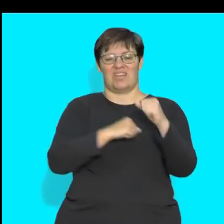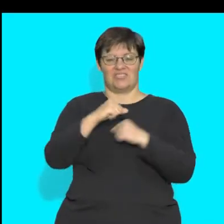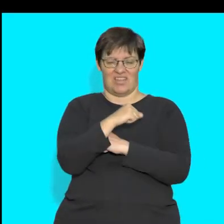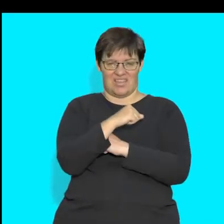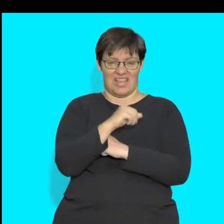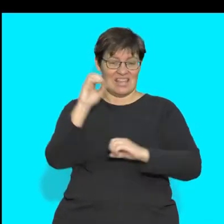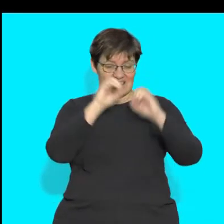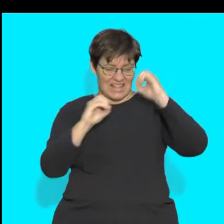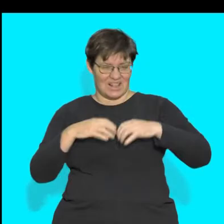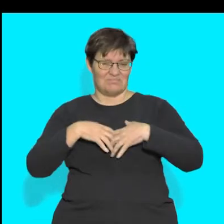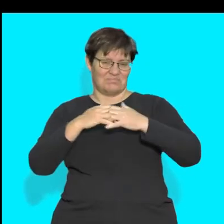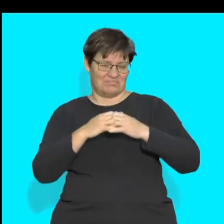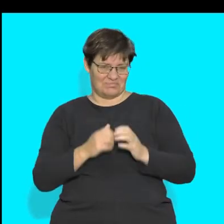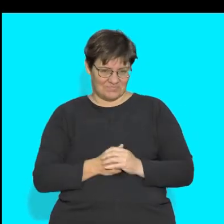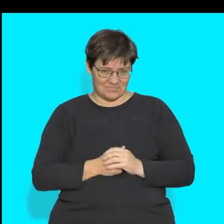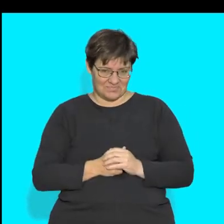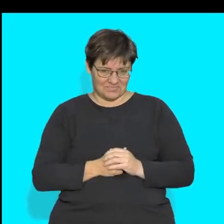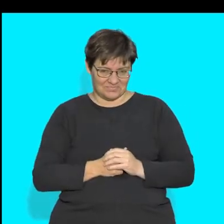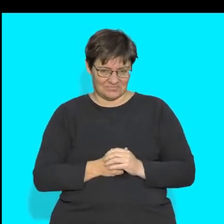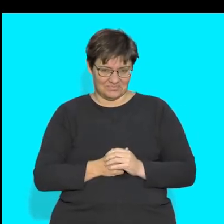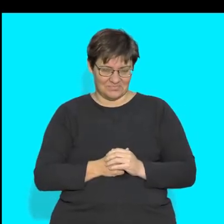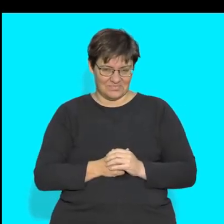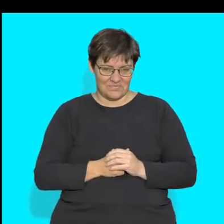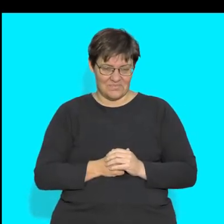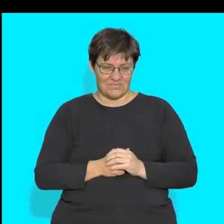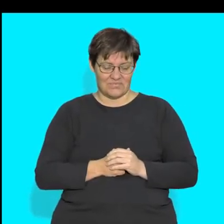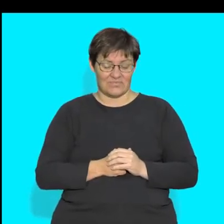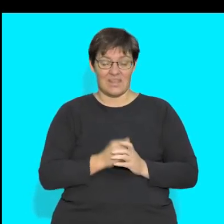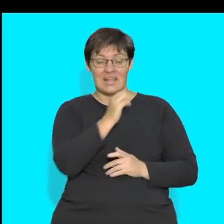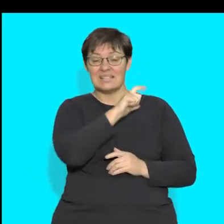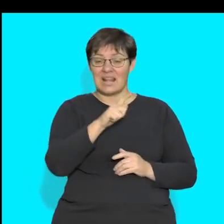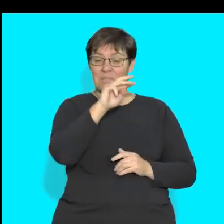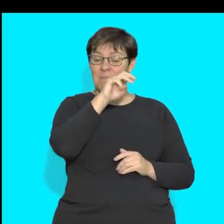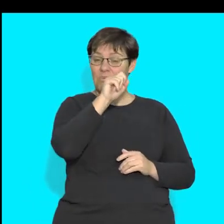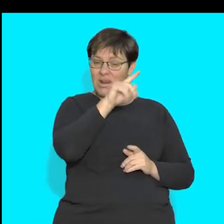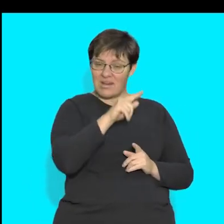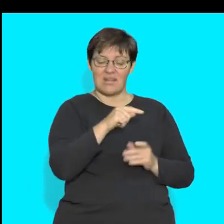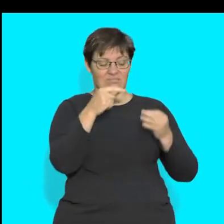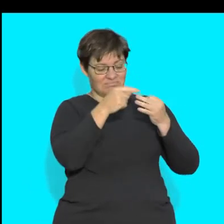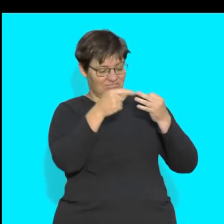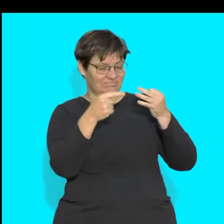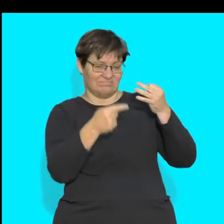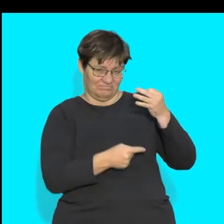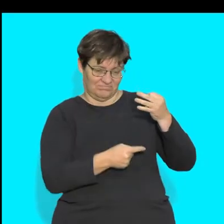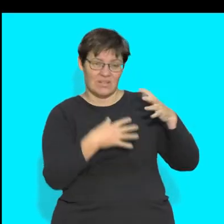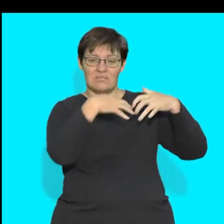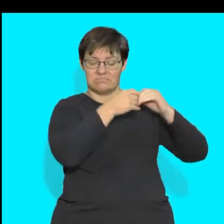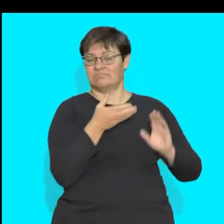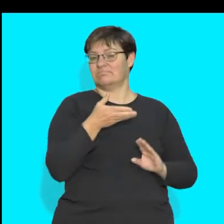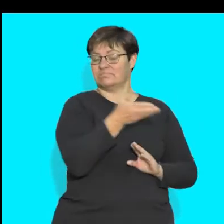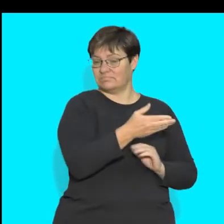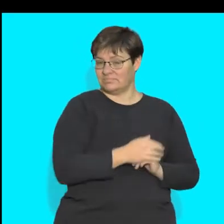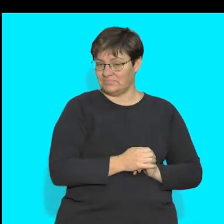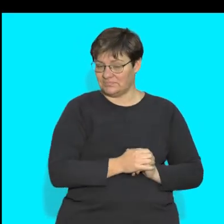my cell membrane. Guys, the cell membrane is made up of these proteins, these carbohydrates, and